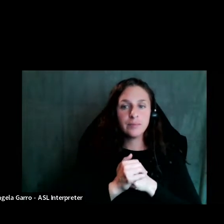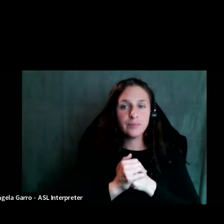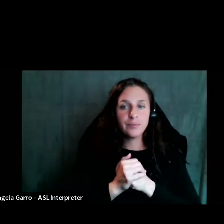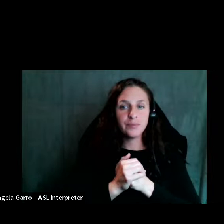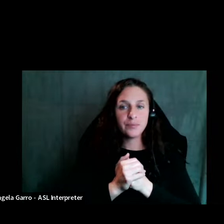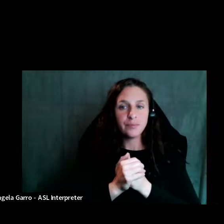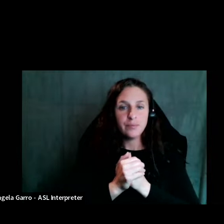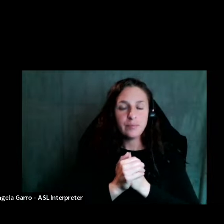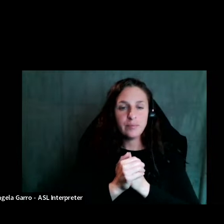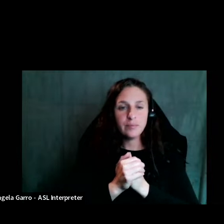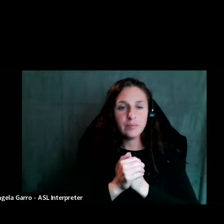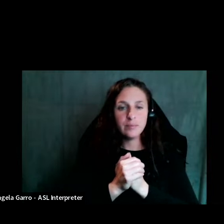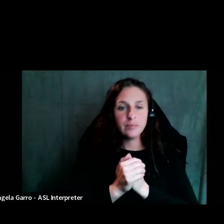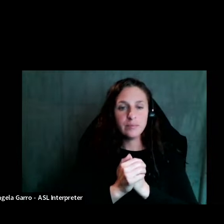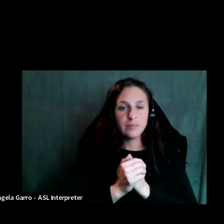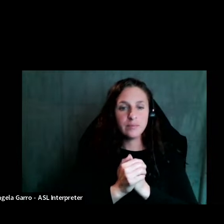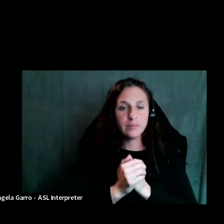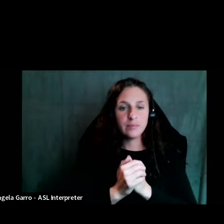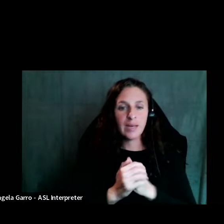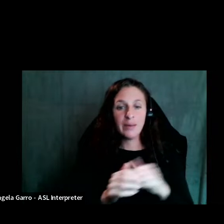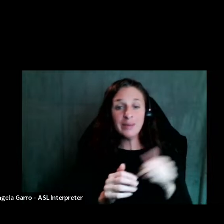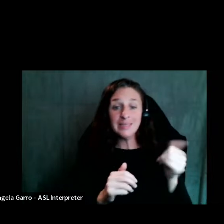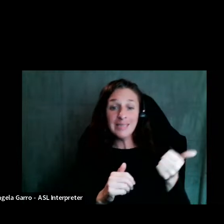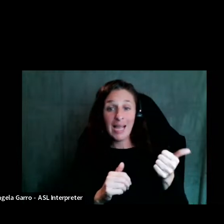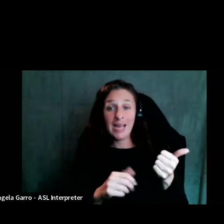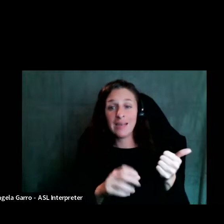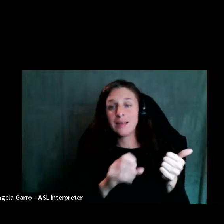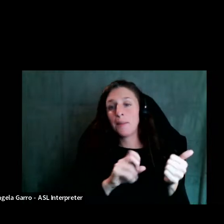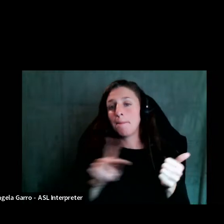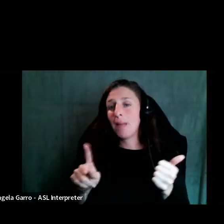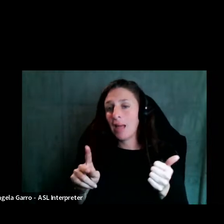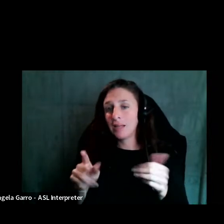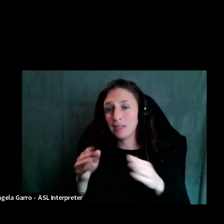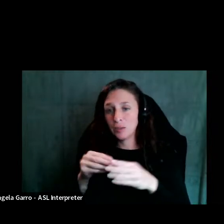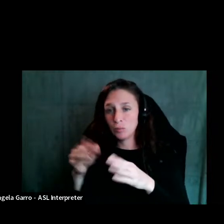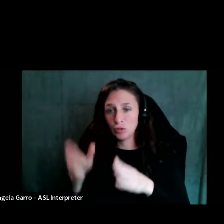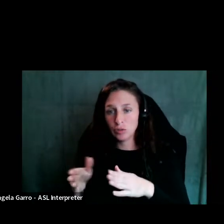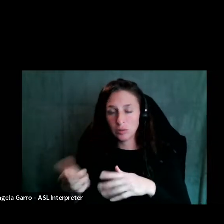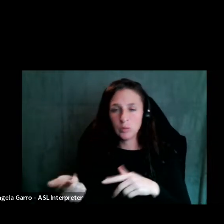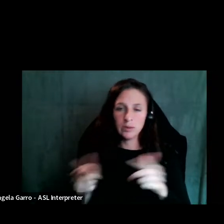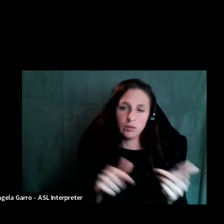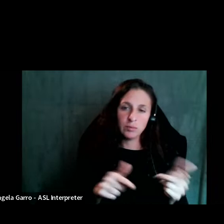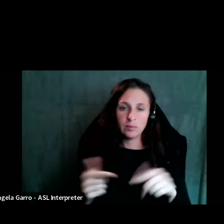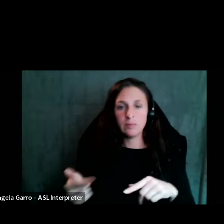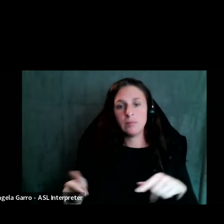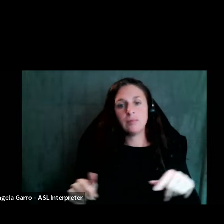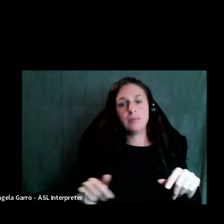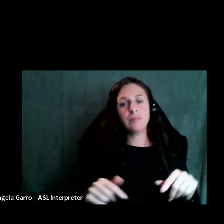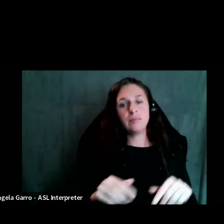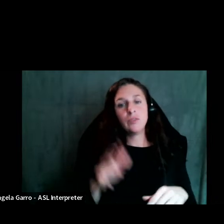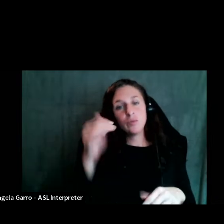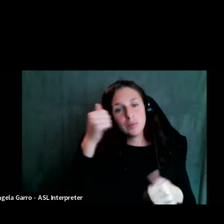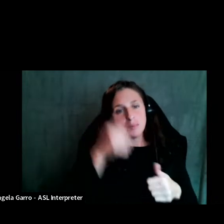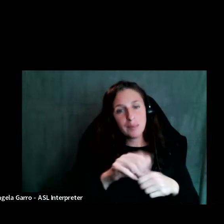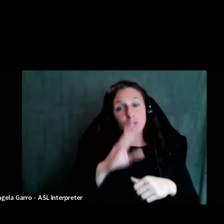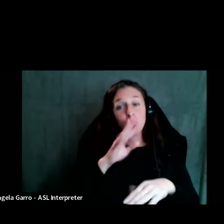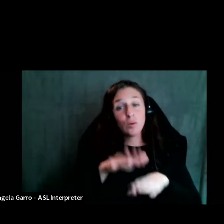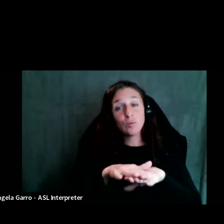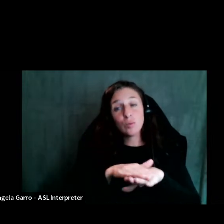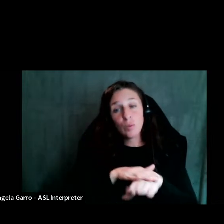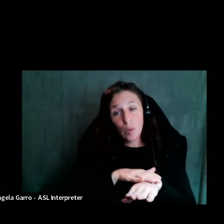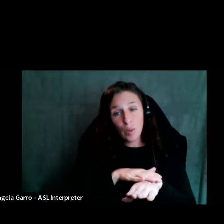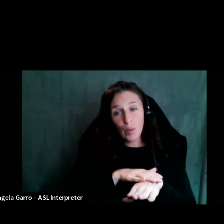Okay, I'm going to take about 10 and then come back in person, and then we're going to switch back and forth. And just remember to talk slowly. Yeah. Thank